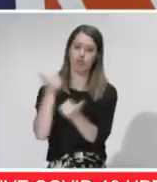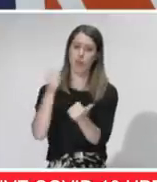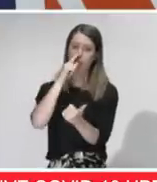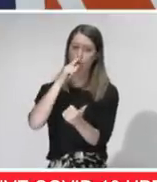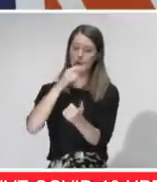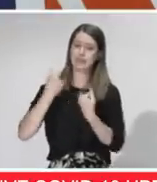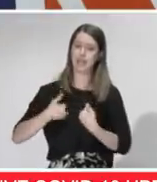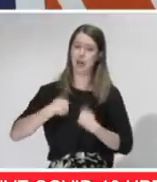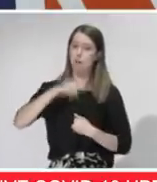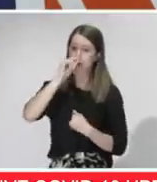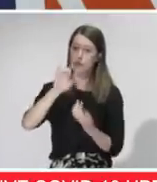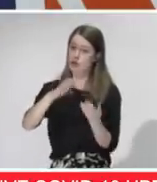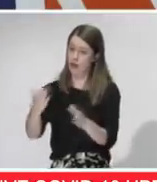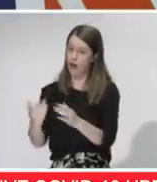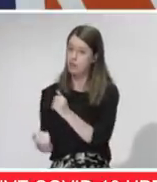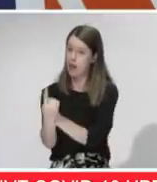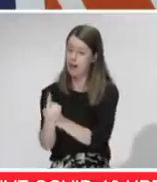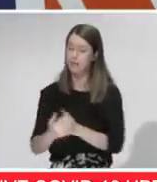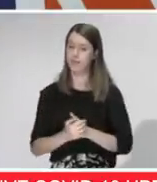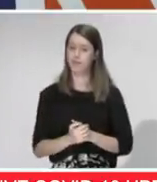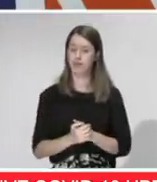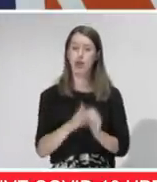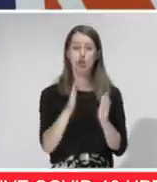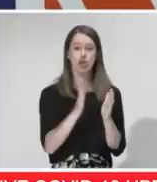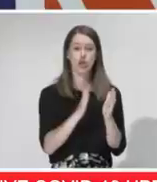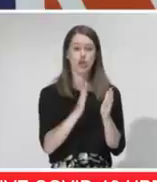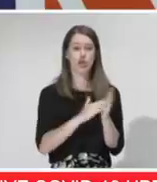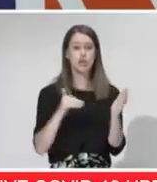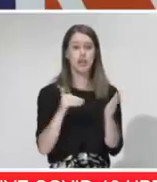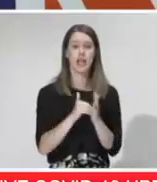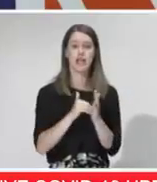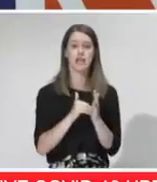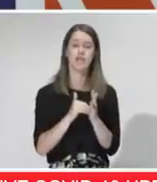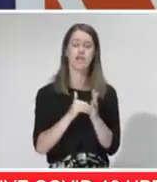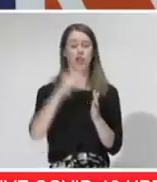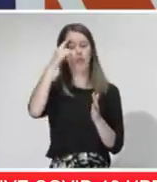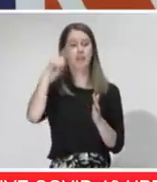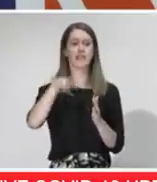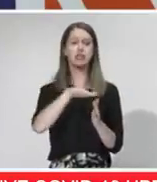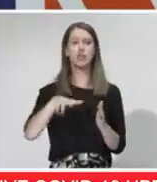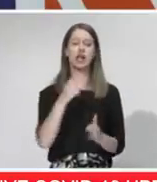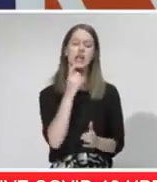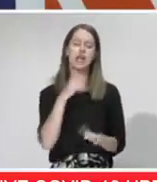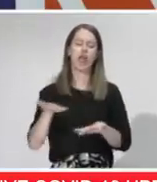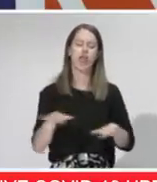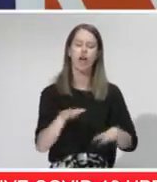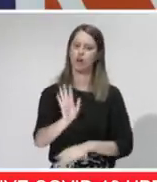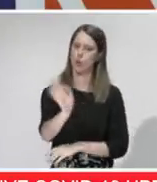of infections and possibly death. New Zealand does not take this challenge lightly, and nor should